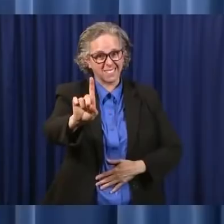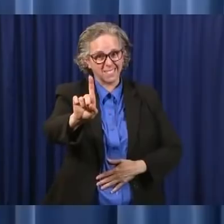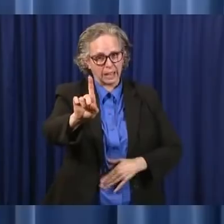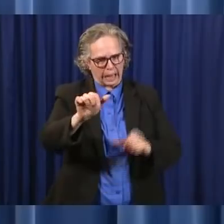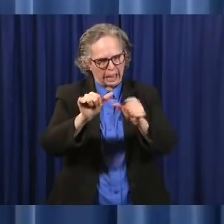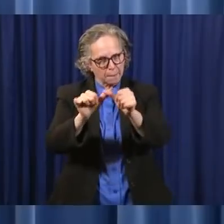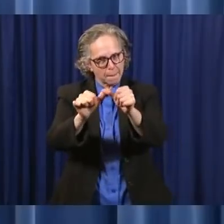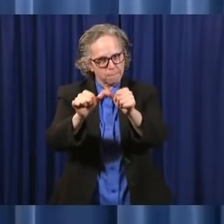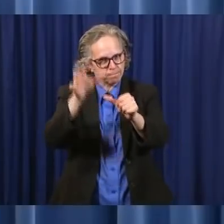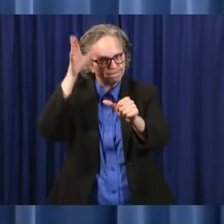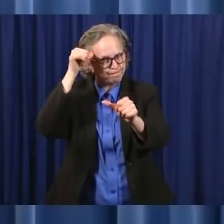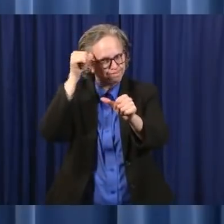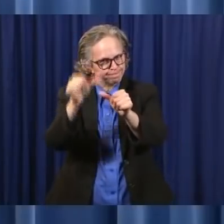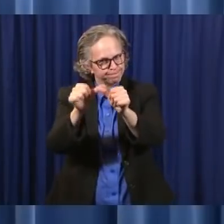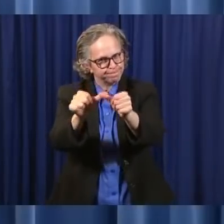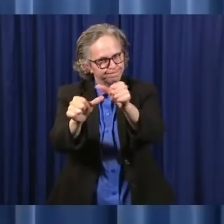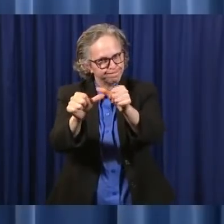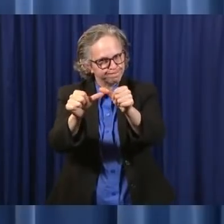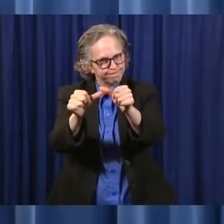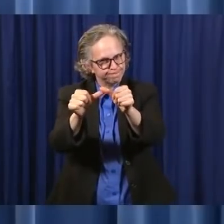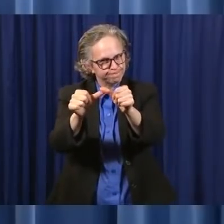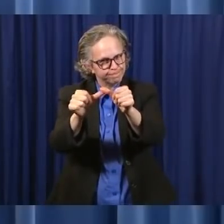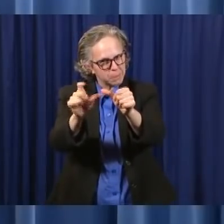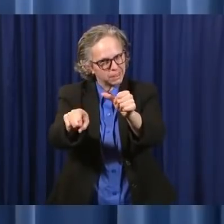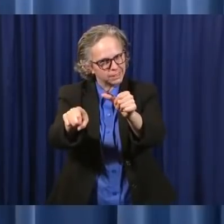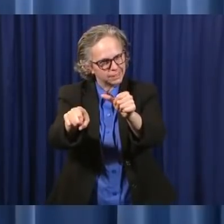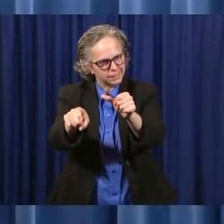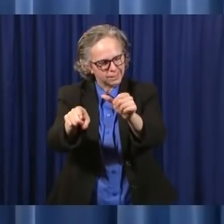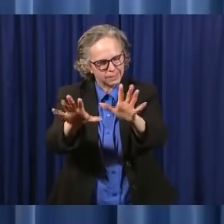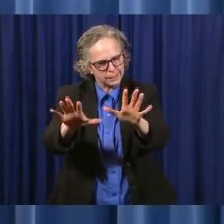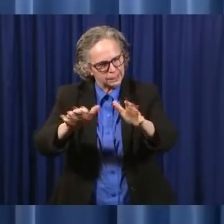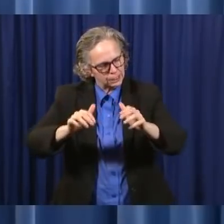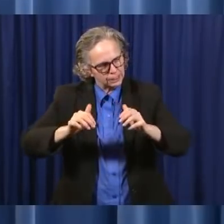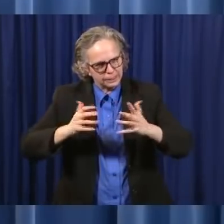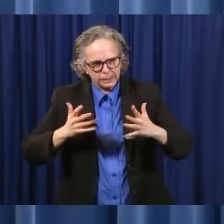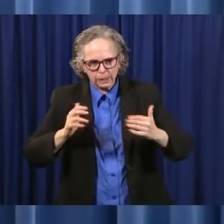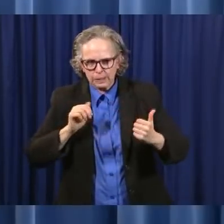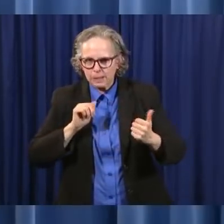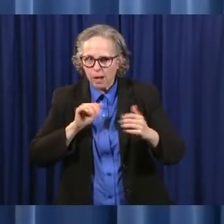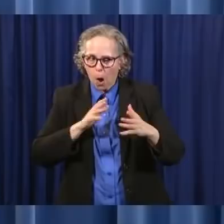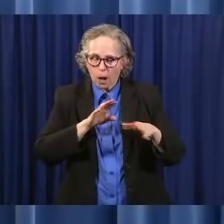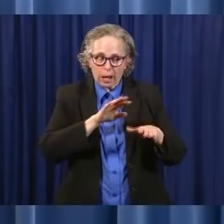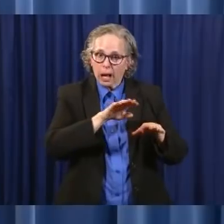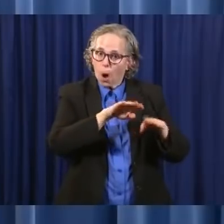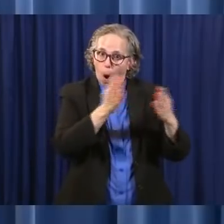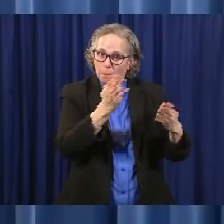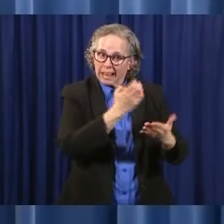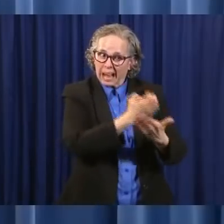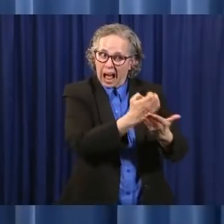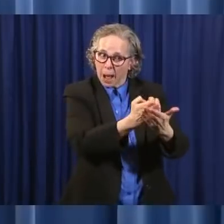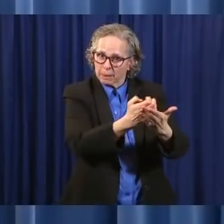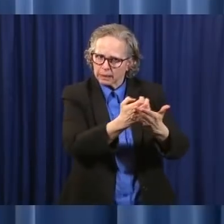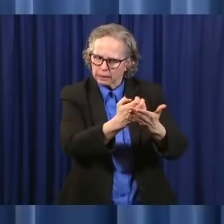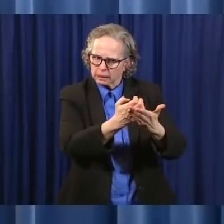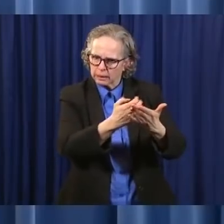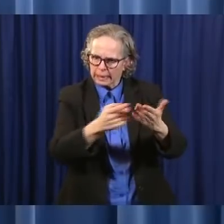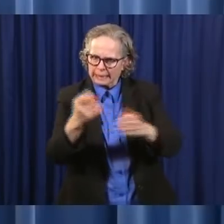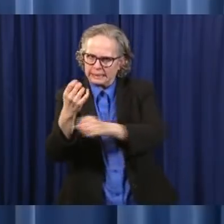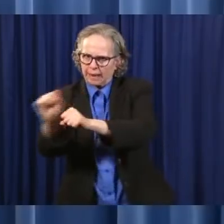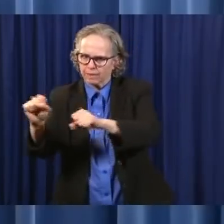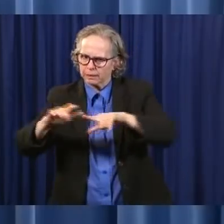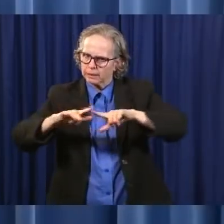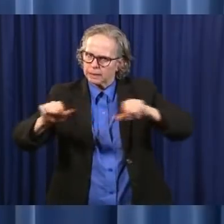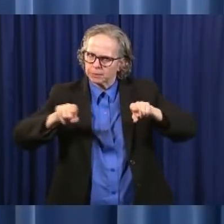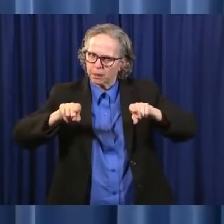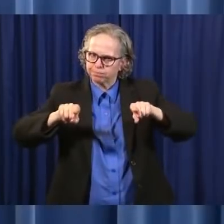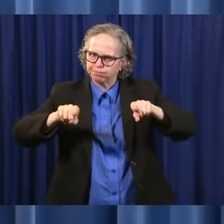doing things. And now we're trying to do two things: put an economy back together at the same time that we are keeping Ohioans